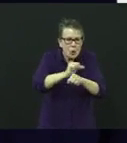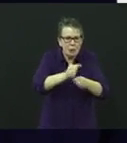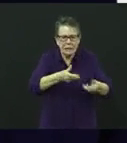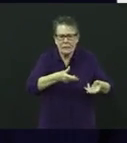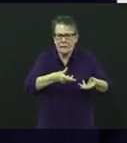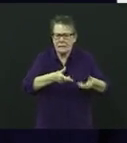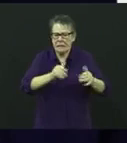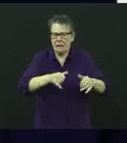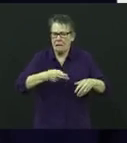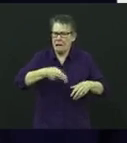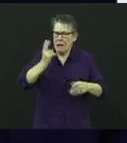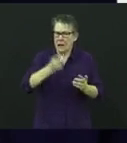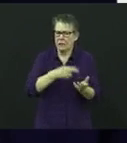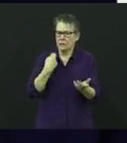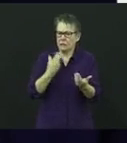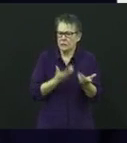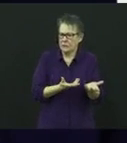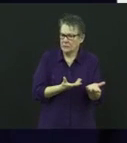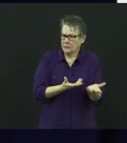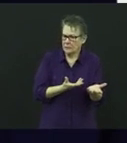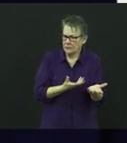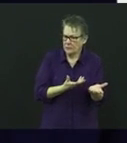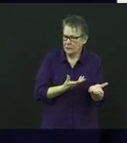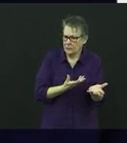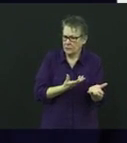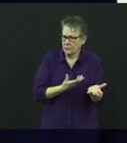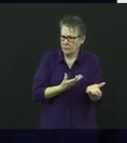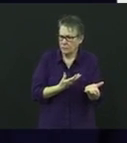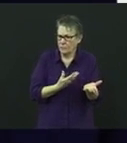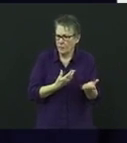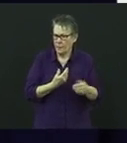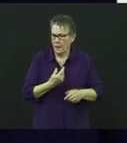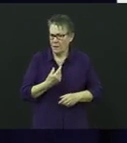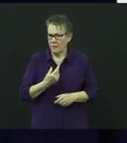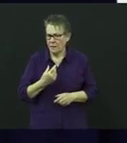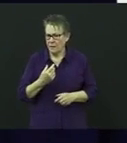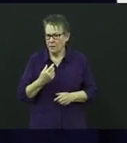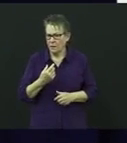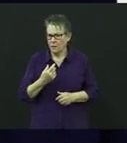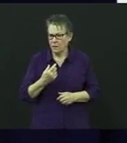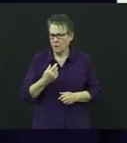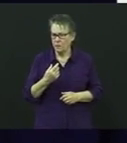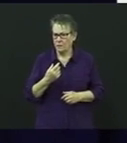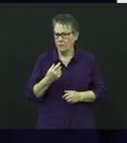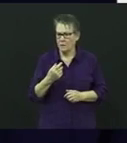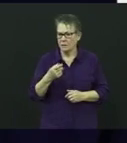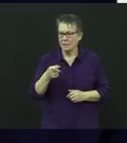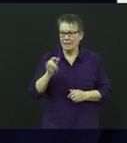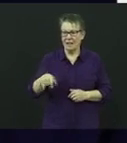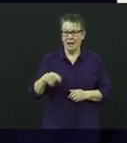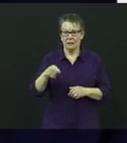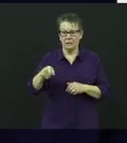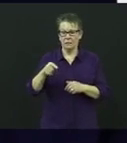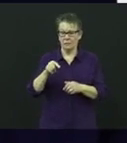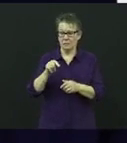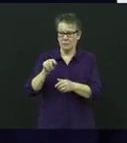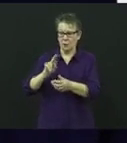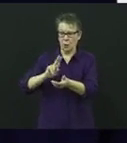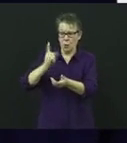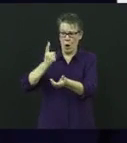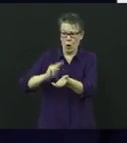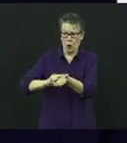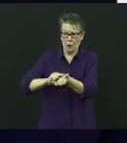concern. Many of the nursing homes with confirmed cases are in the same counties where we have large numbers of cases